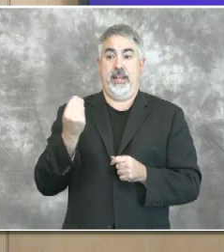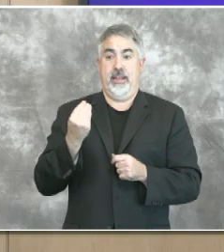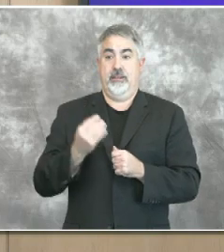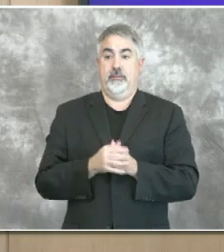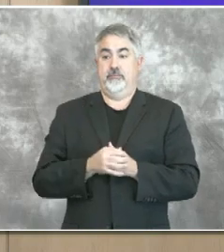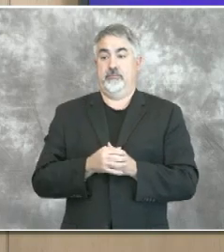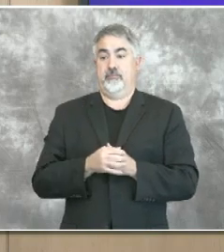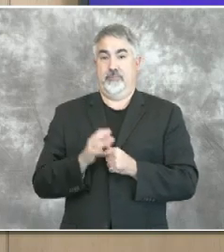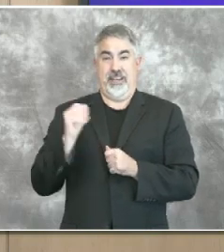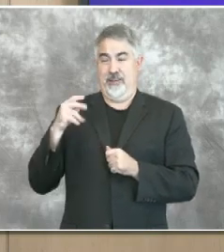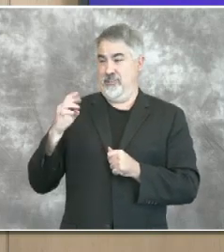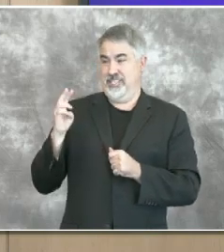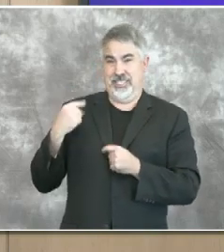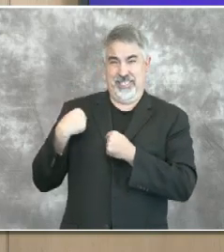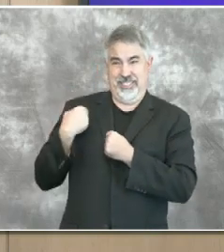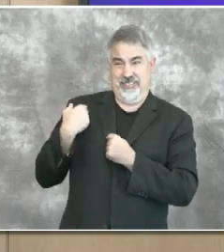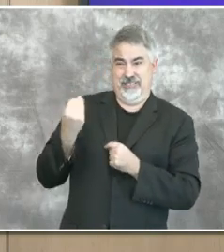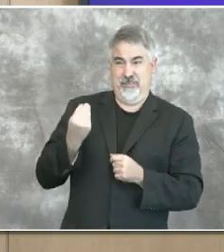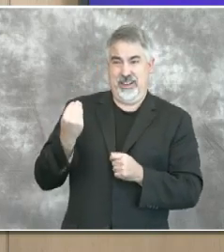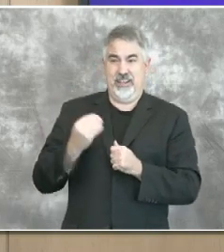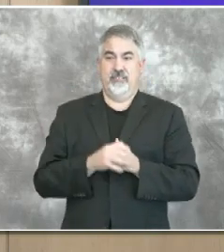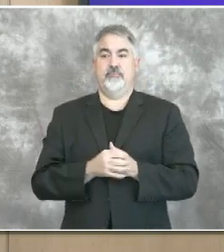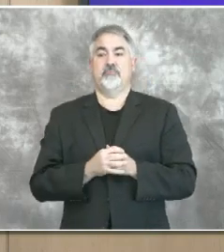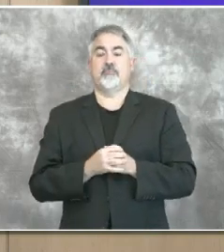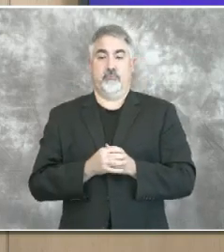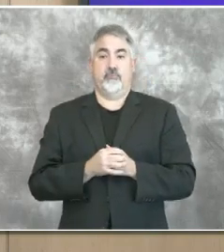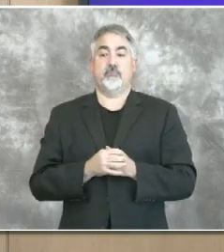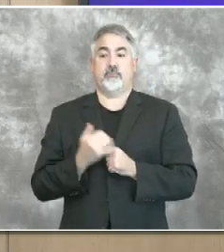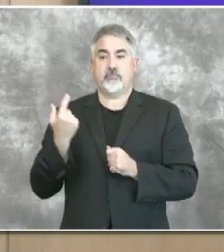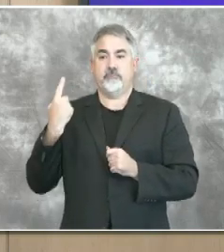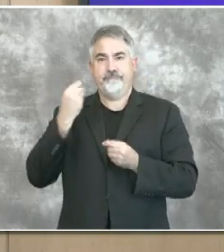a 10-day period, they had made